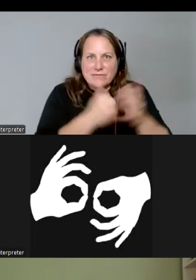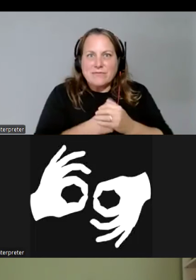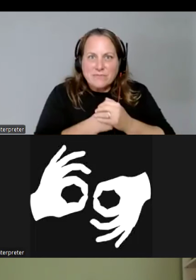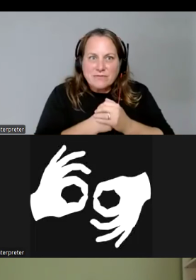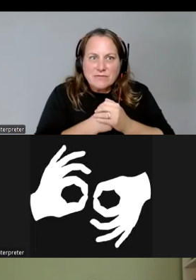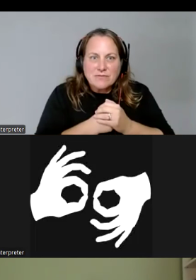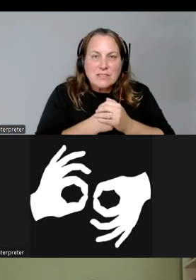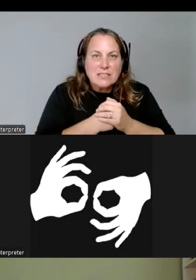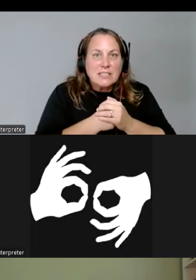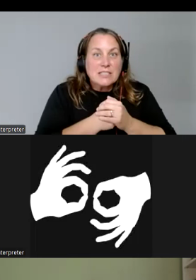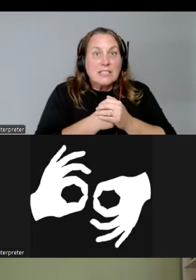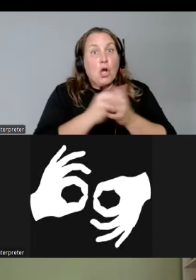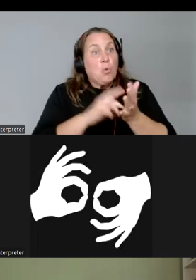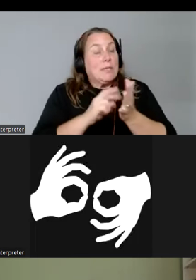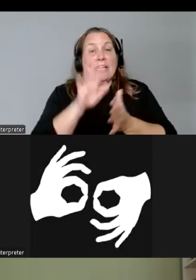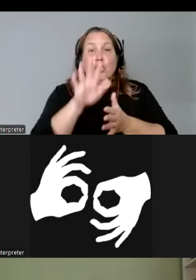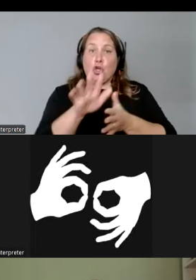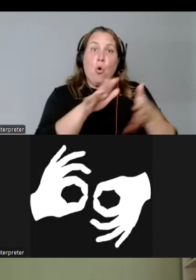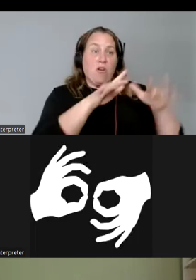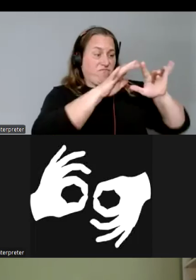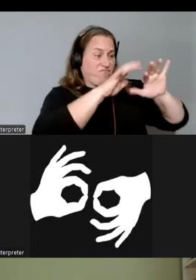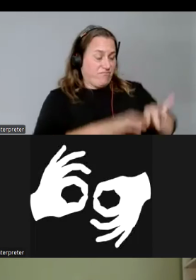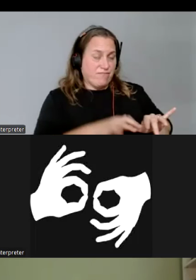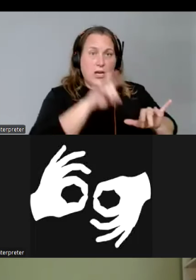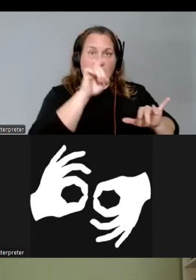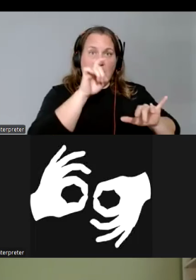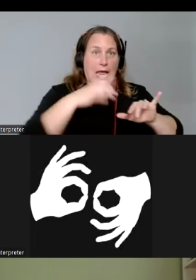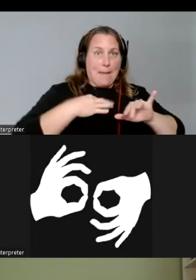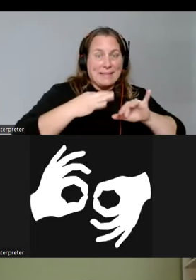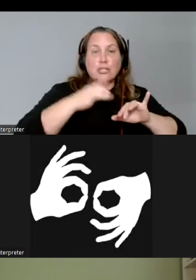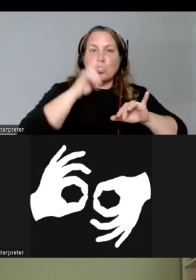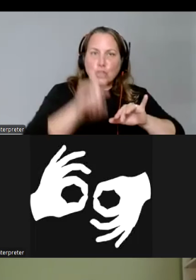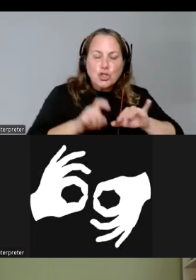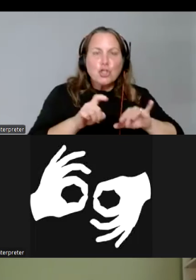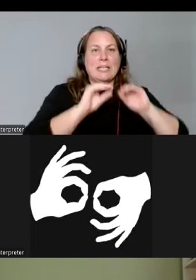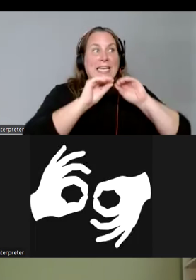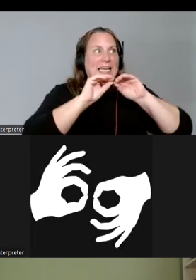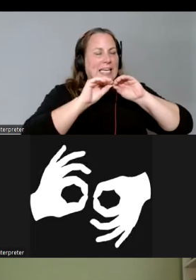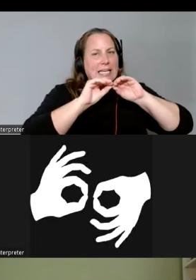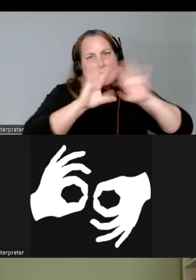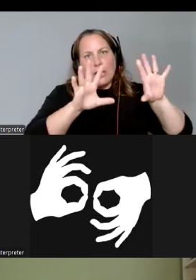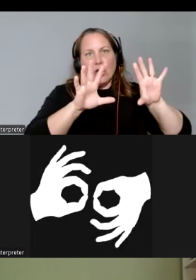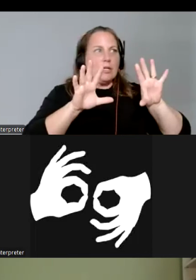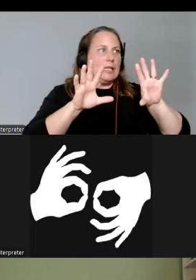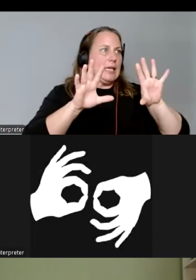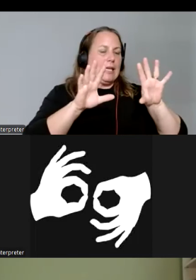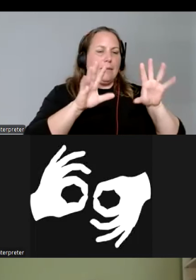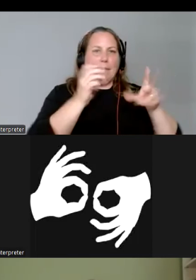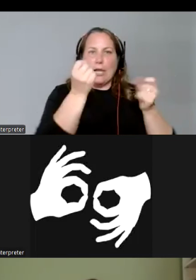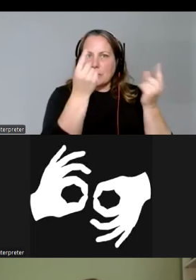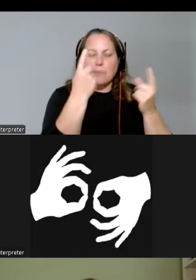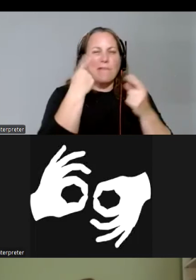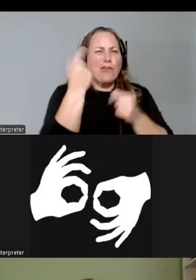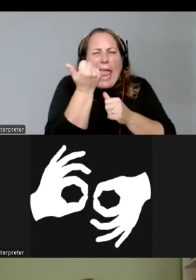read. In fact, the person more removed from the arts would be the best reader, because they will not know,